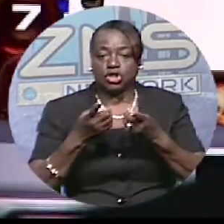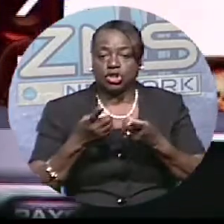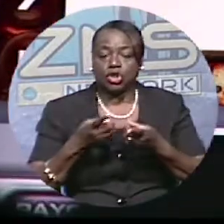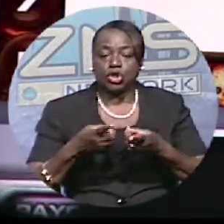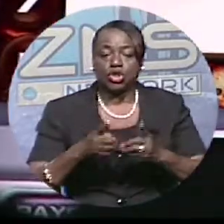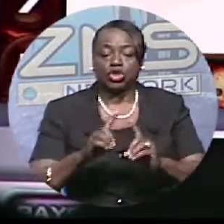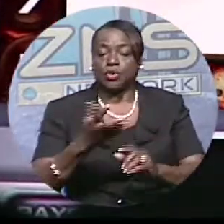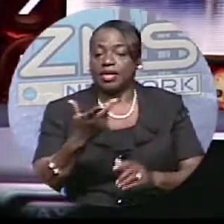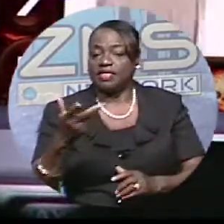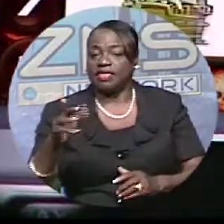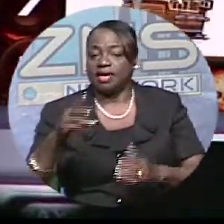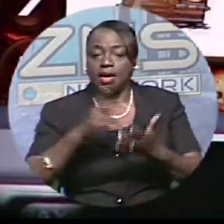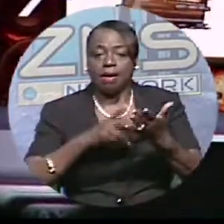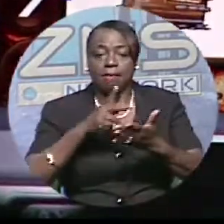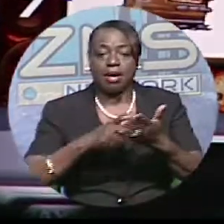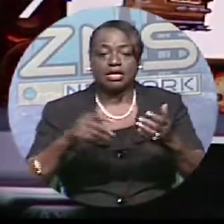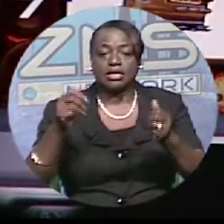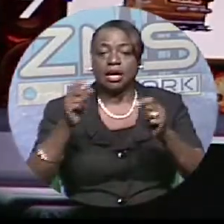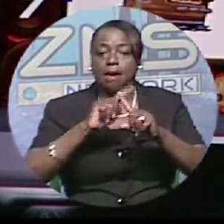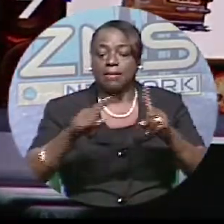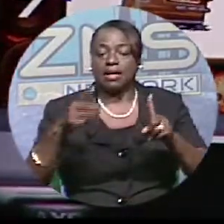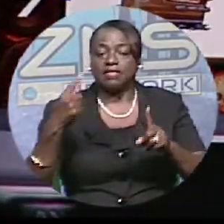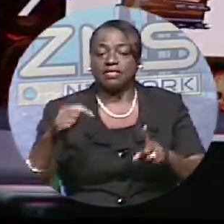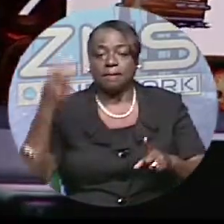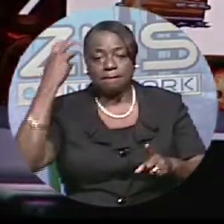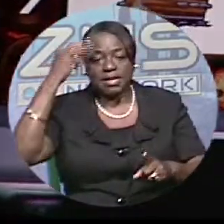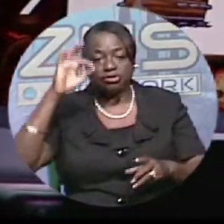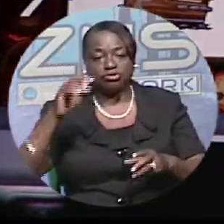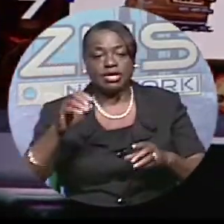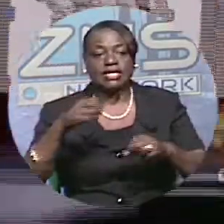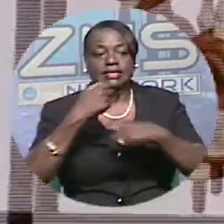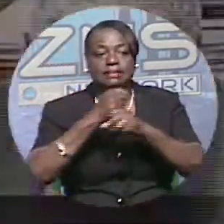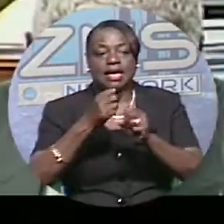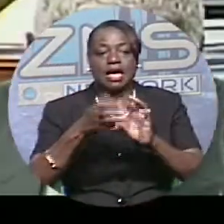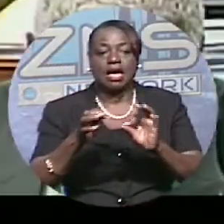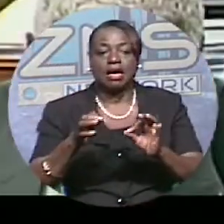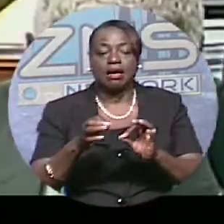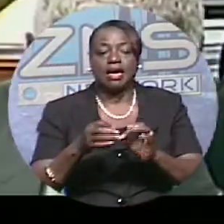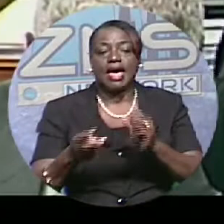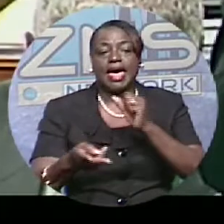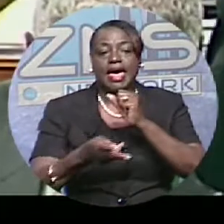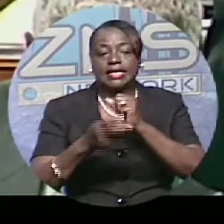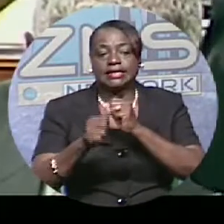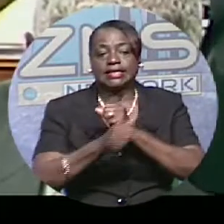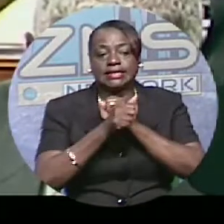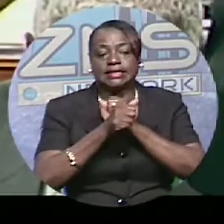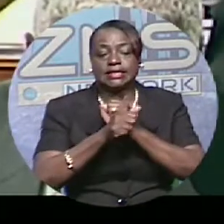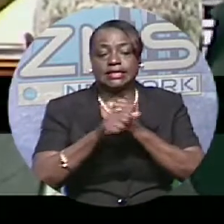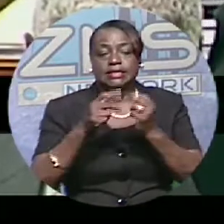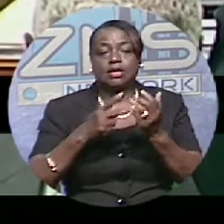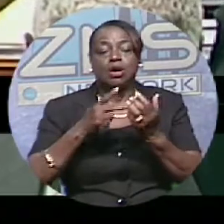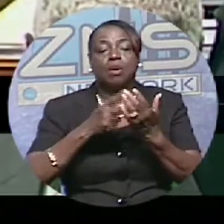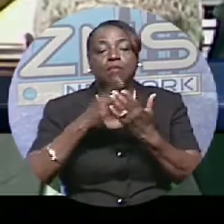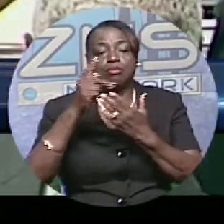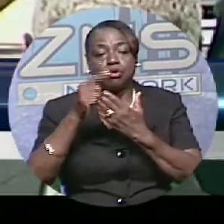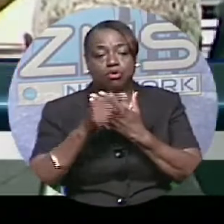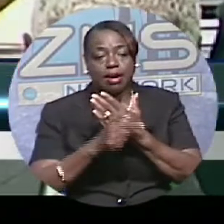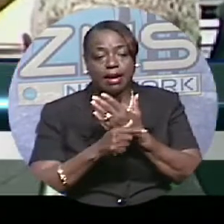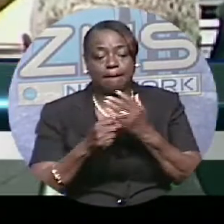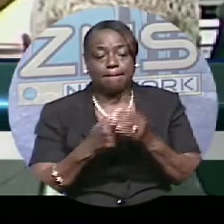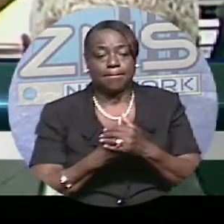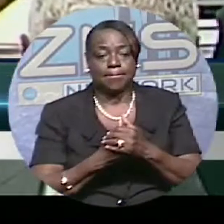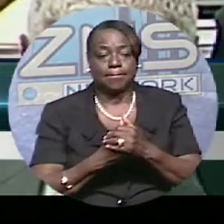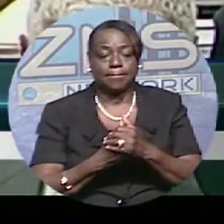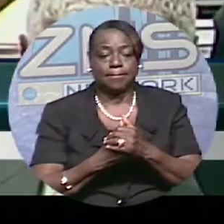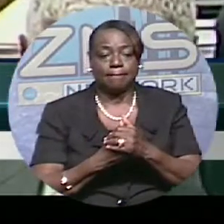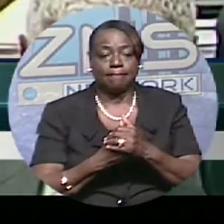law, but the ministry is also formulating an assistance program. The truth is, some of the gaming houses are engaged in programs themselves.